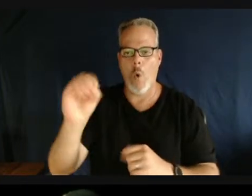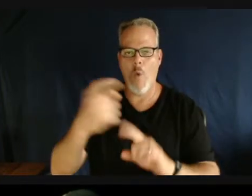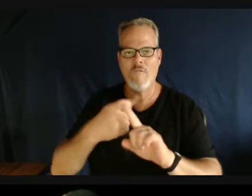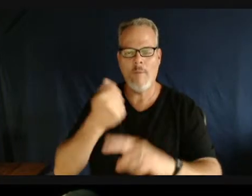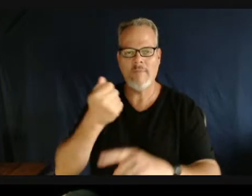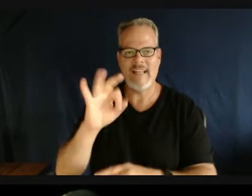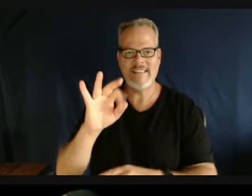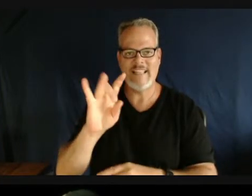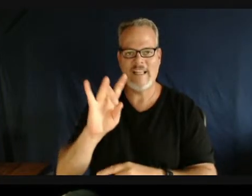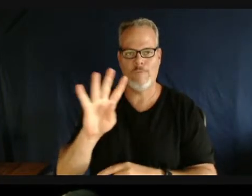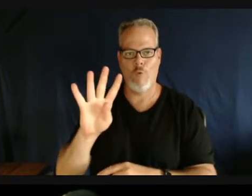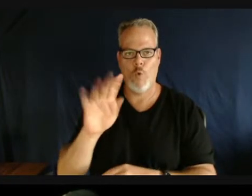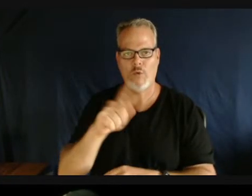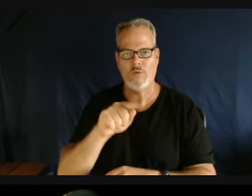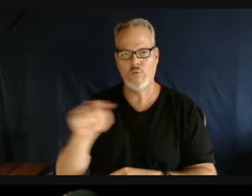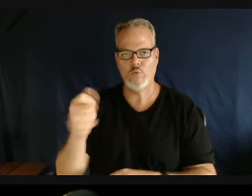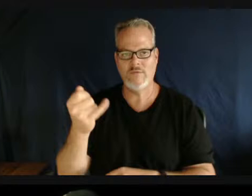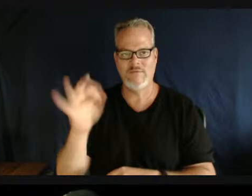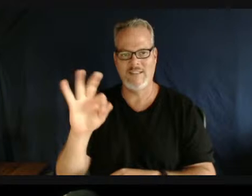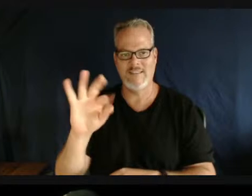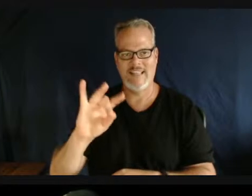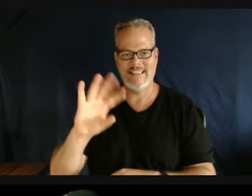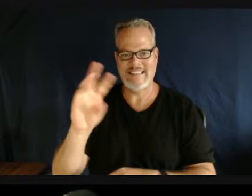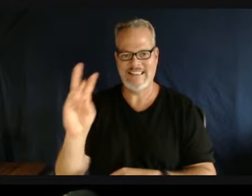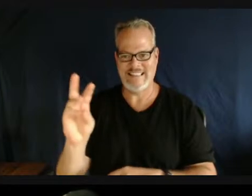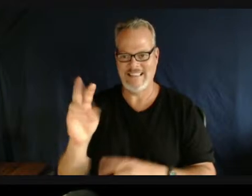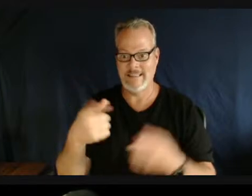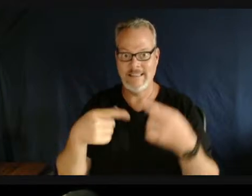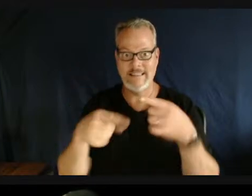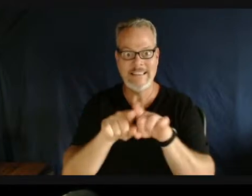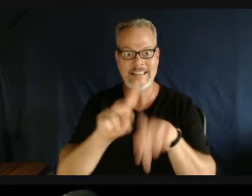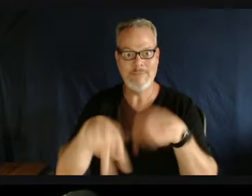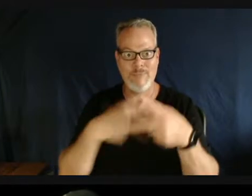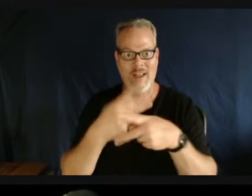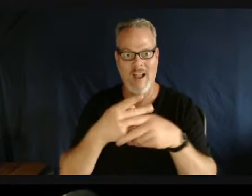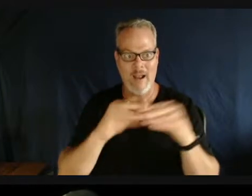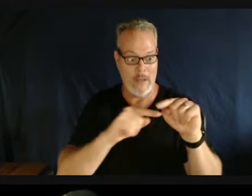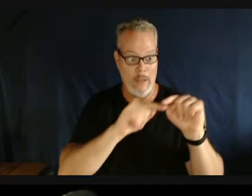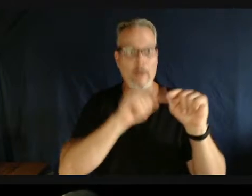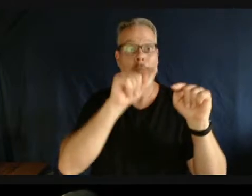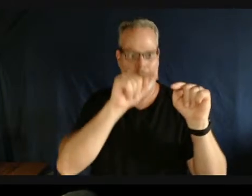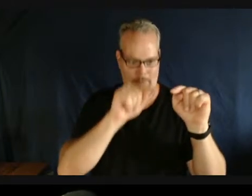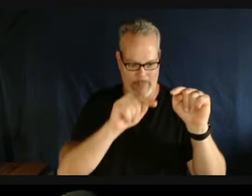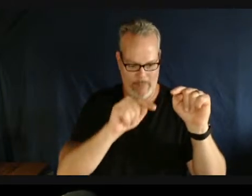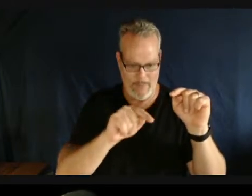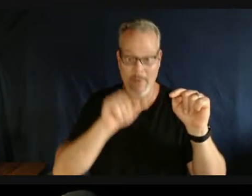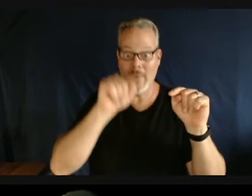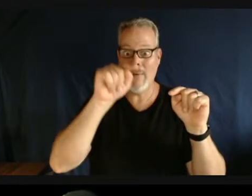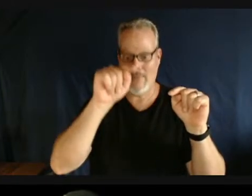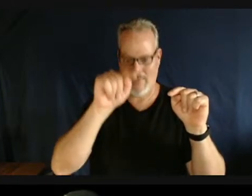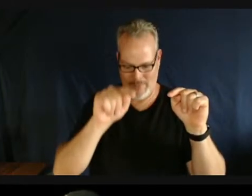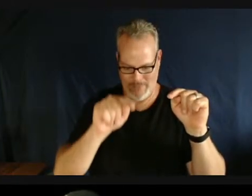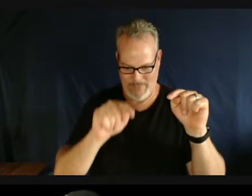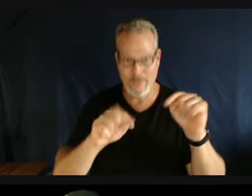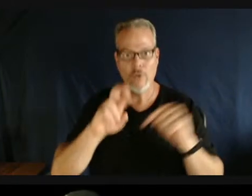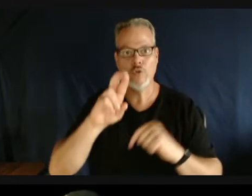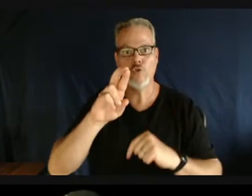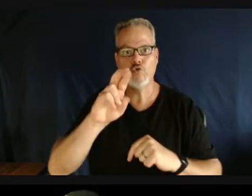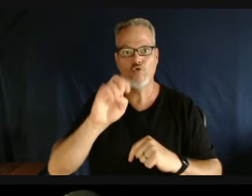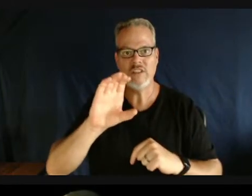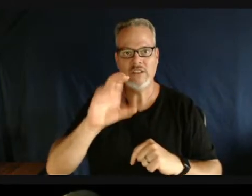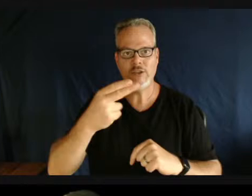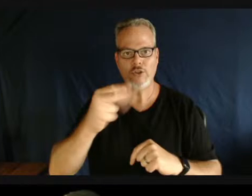to 86. And so you can see it had a similar pattern of recharging, and during the fountains, it would have sharp deflation, recharge,